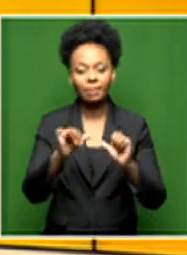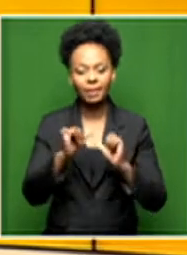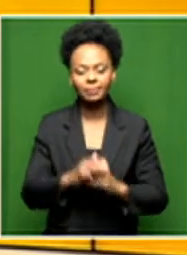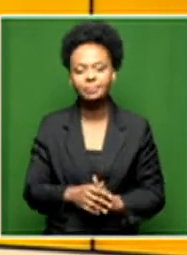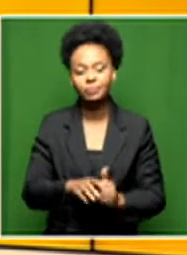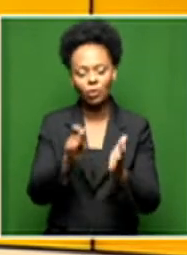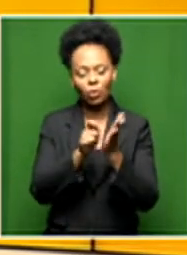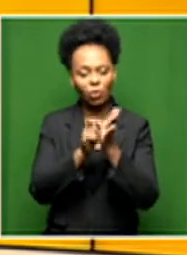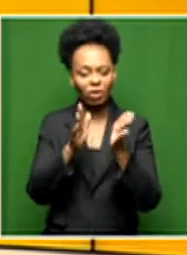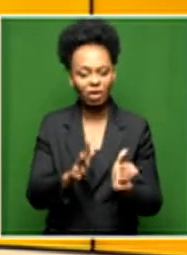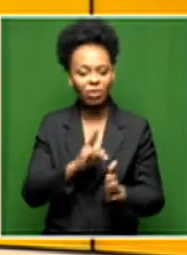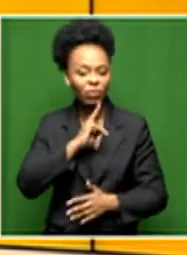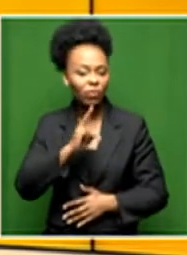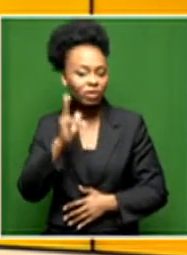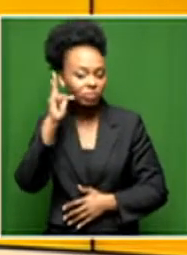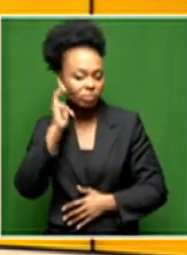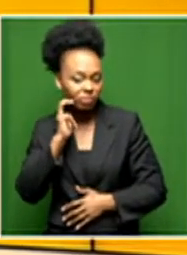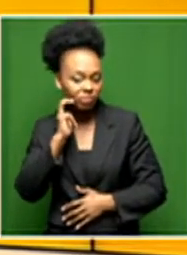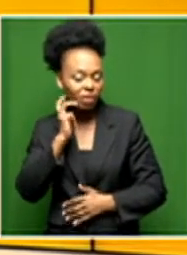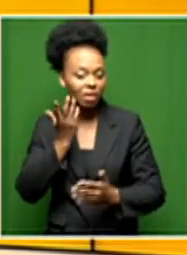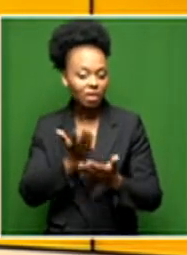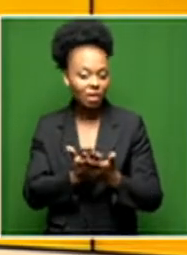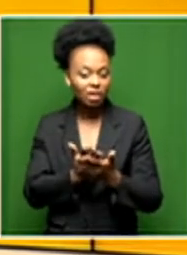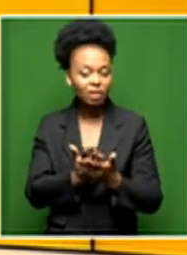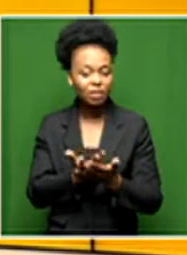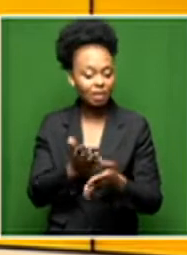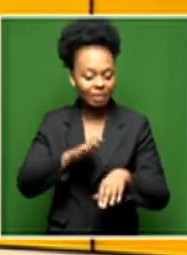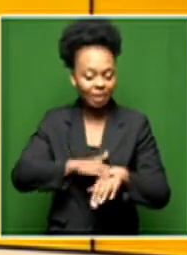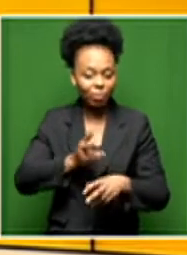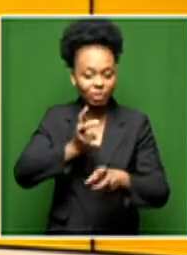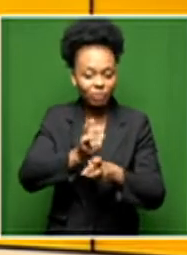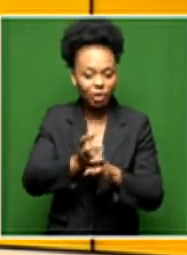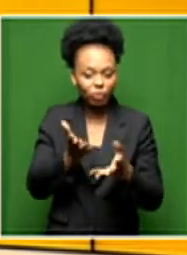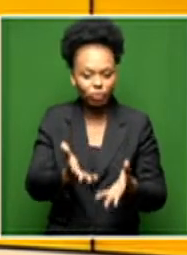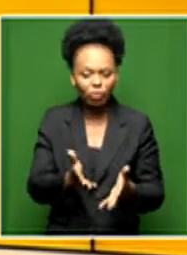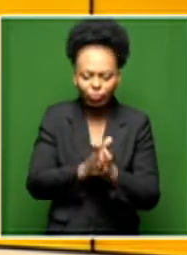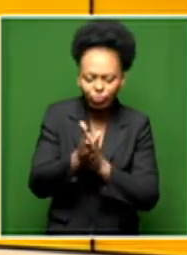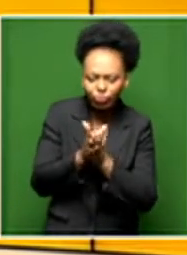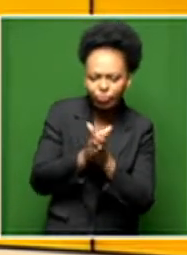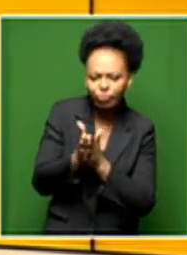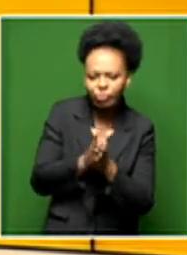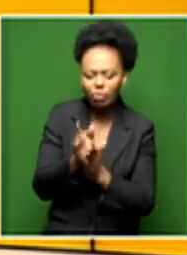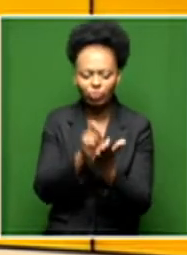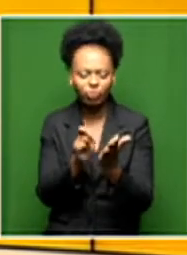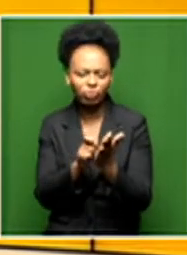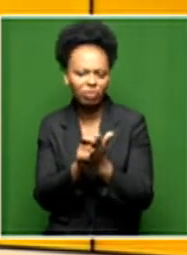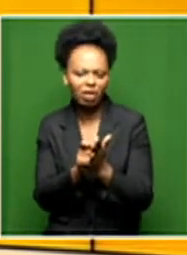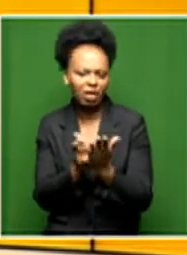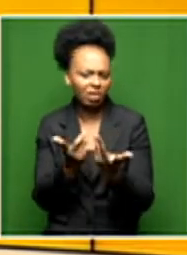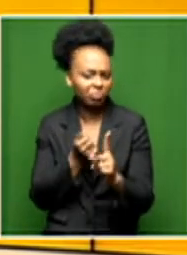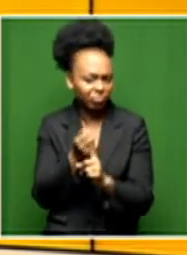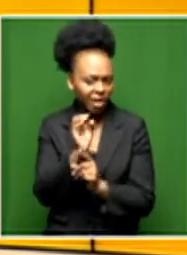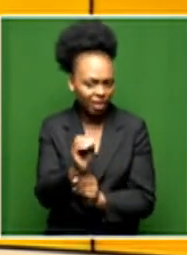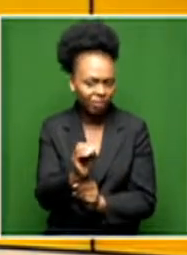Authors made their voices heard during this unprecedented time. What provokes them to write? And how is writing currently